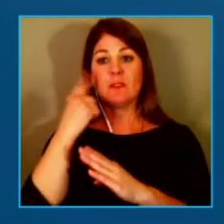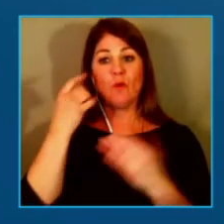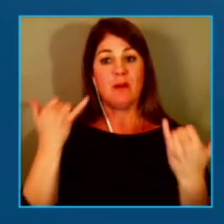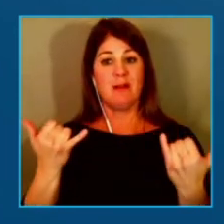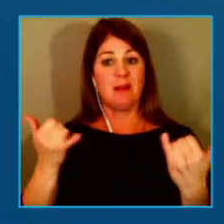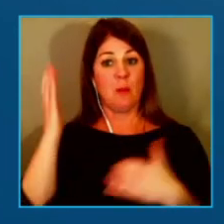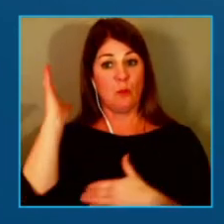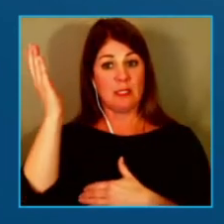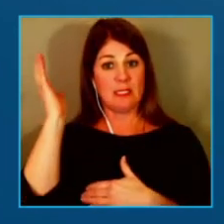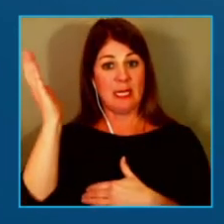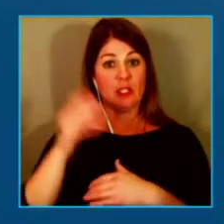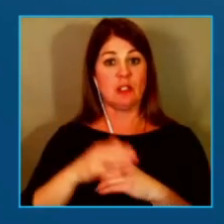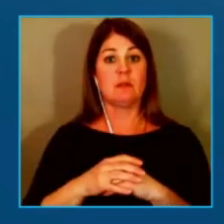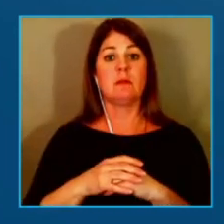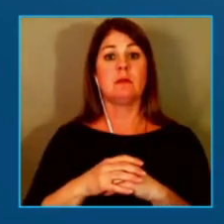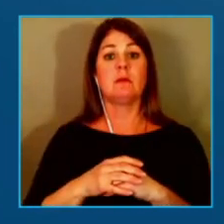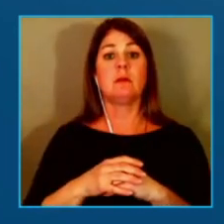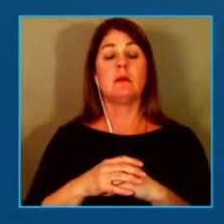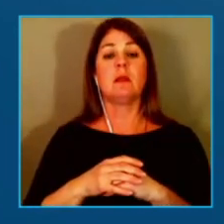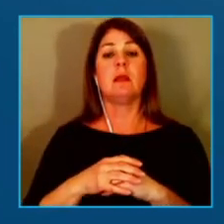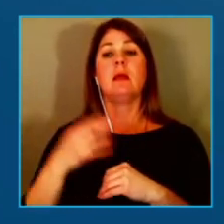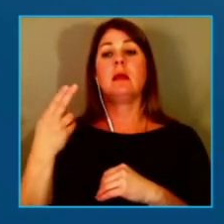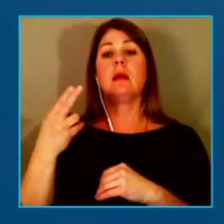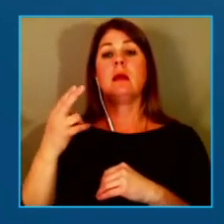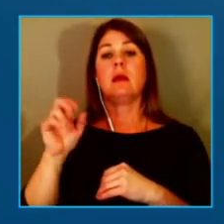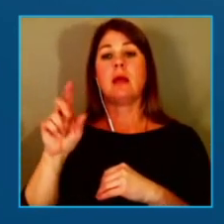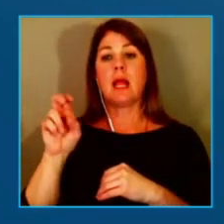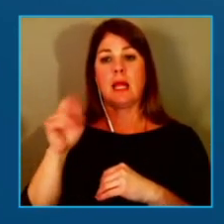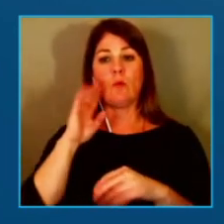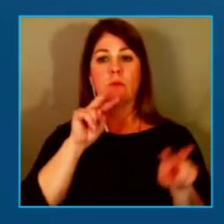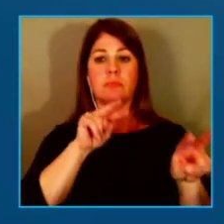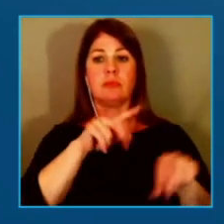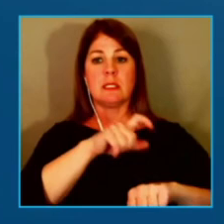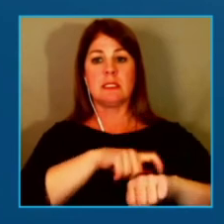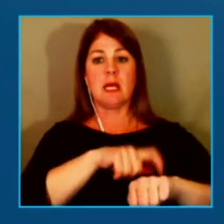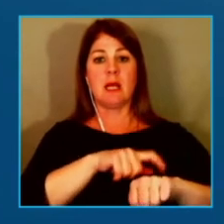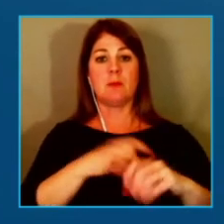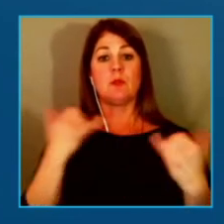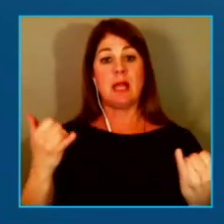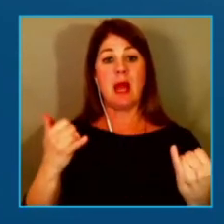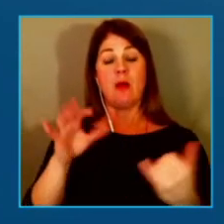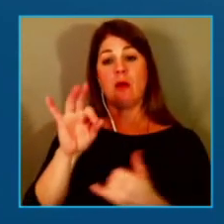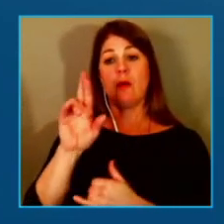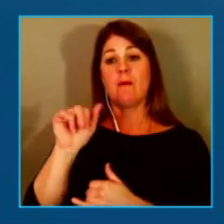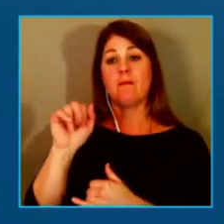and Helen will be monitoring the time. With that, the floor is yours, Frank and Leah.